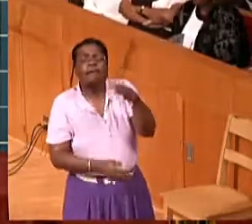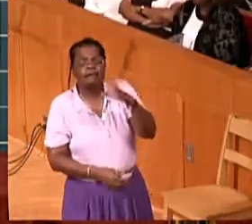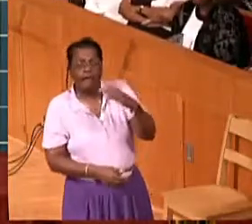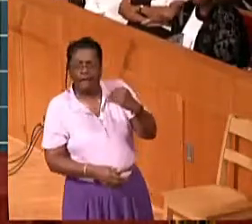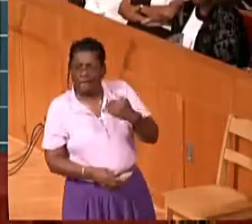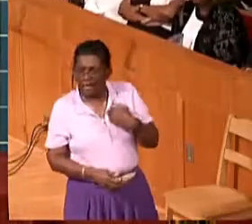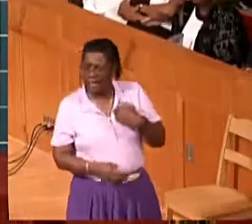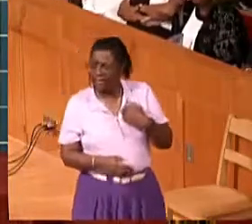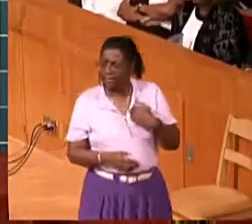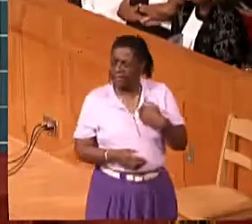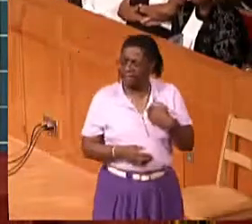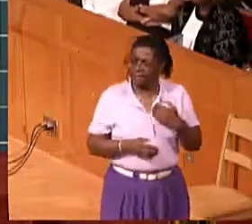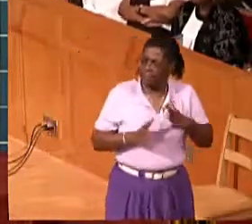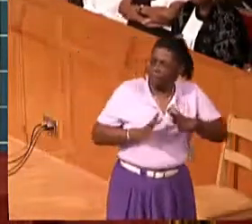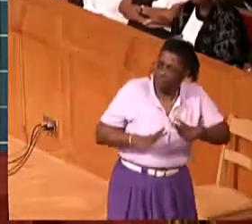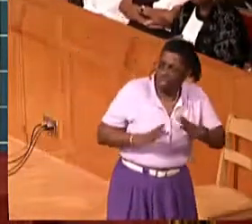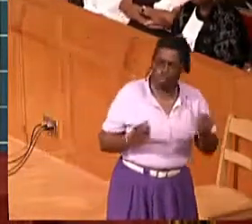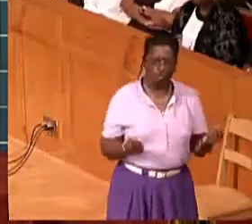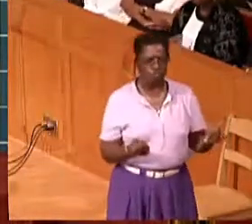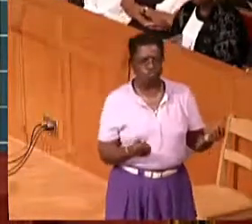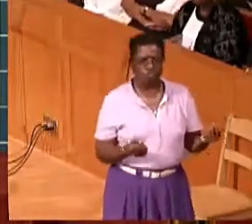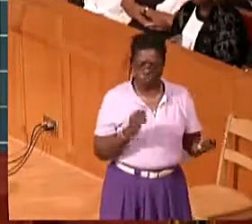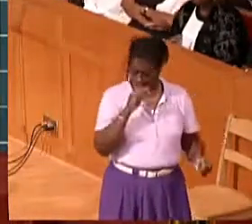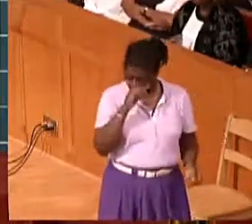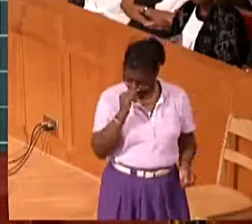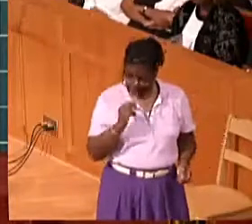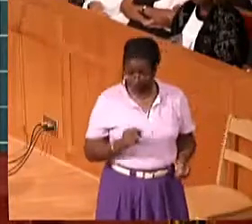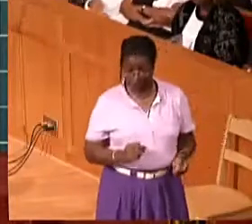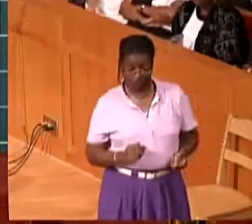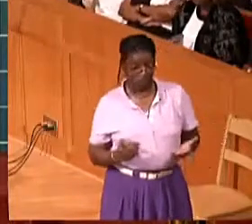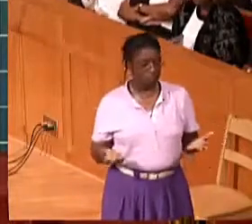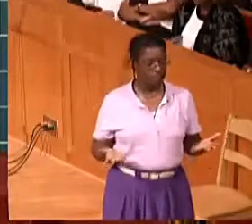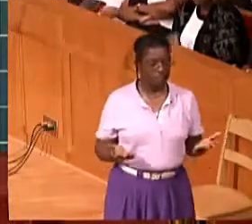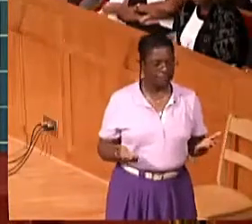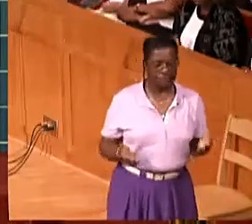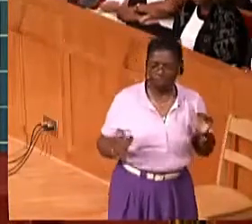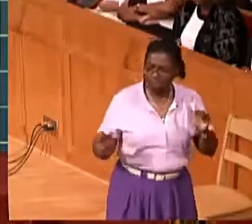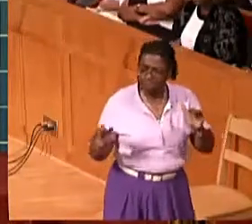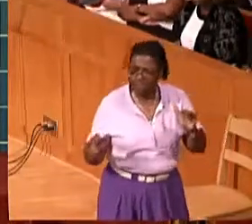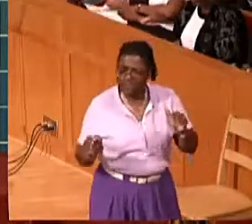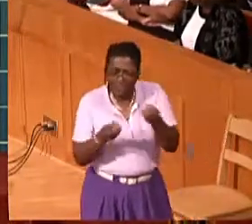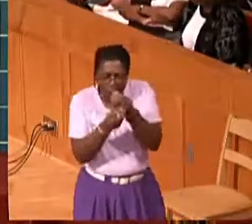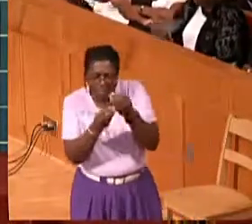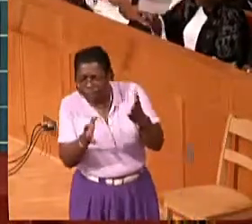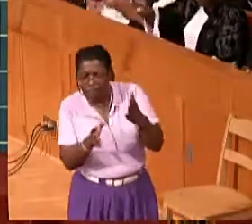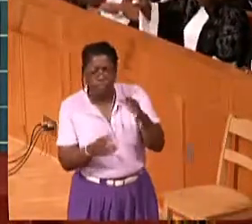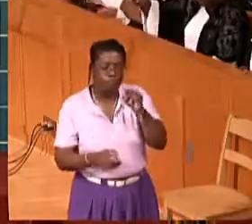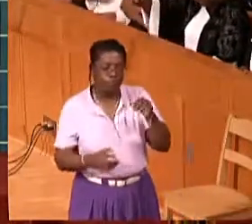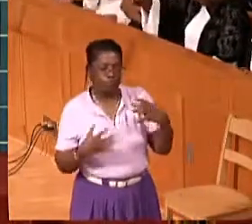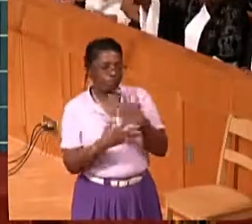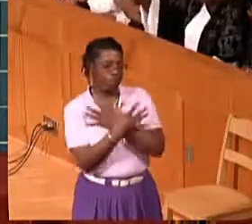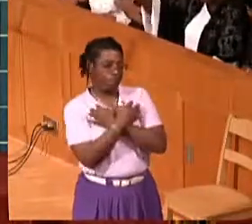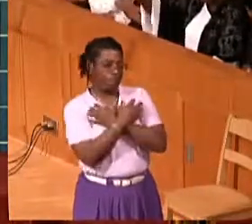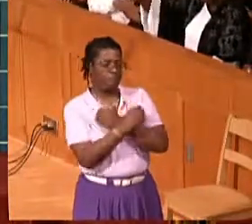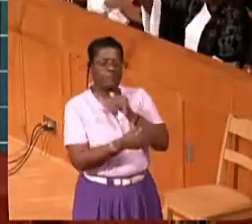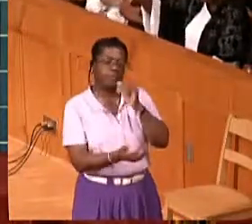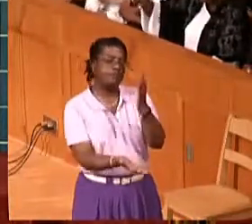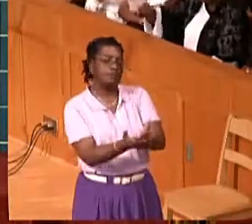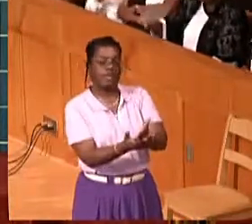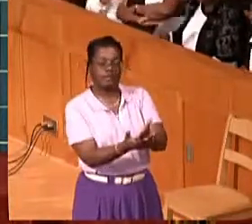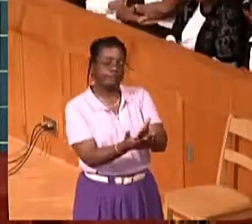this thing around. Touch your neighbor and say, one monkey don't stop no show. Listen, somebody ought to help me